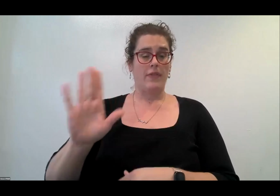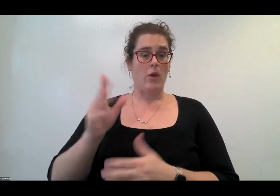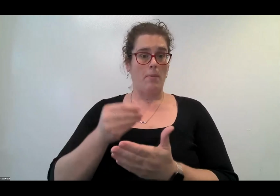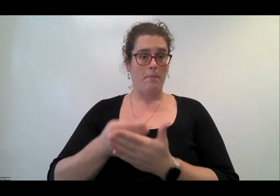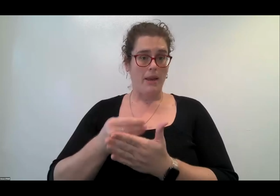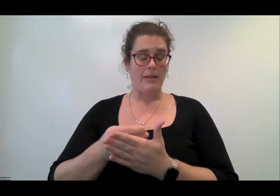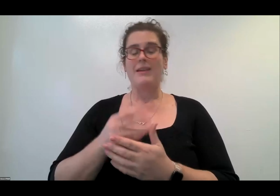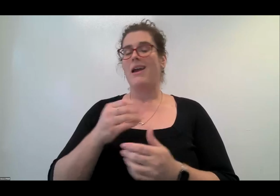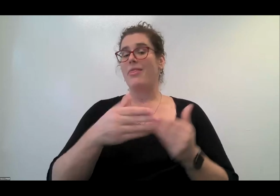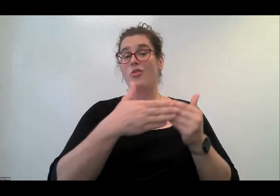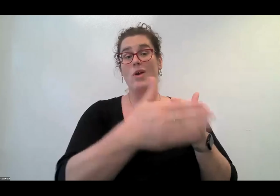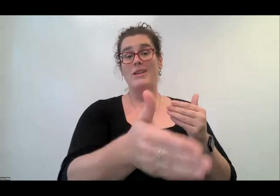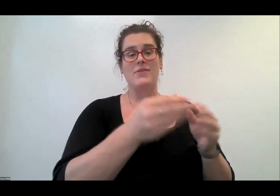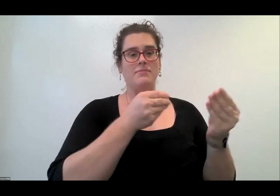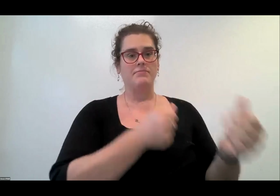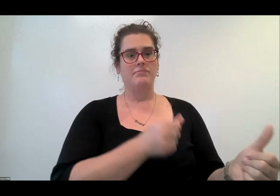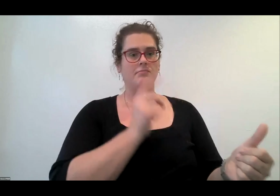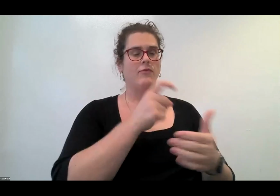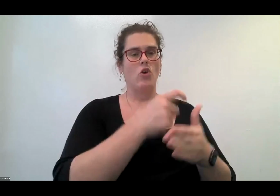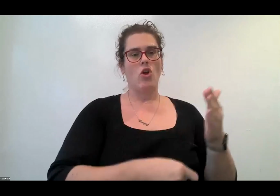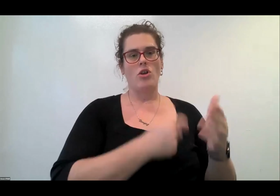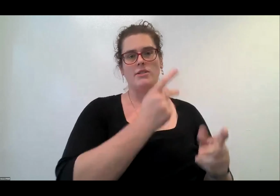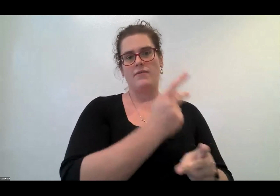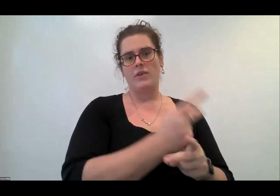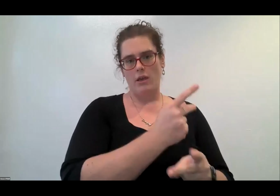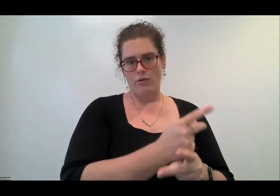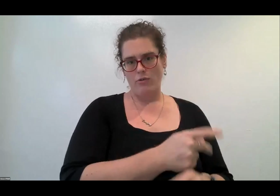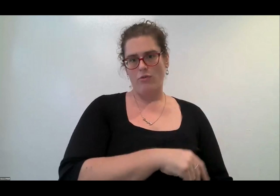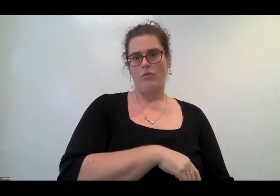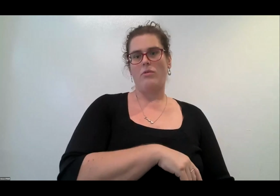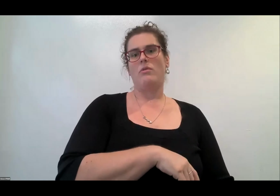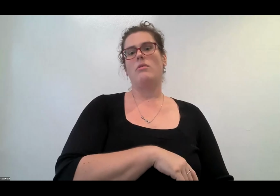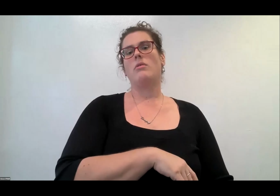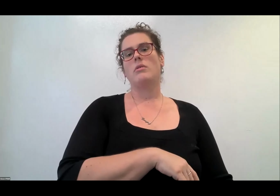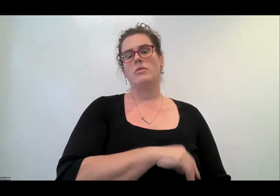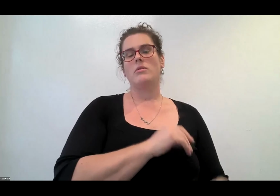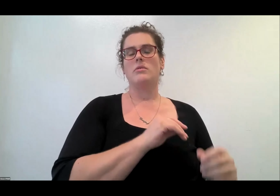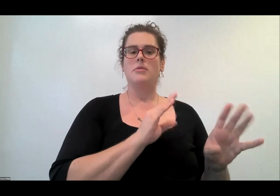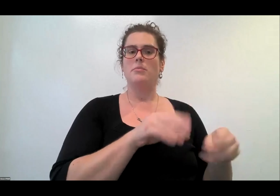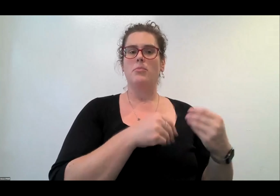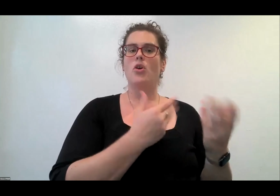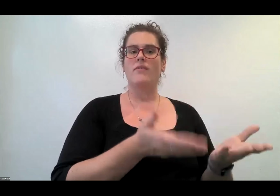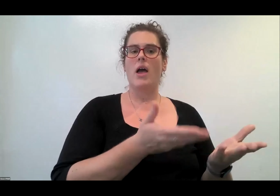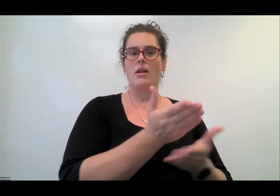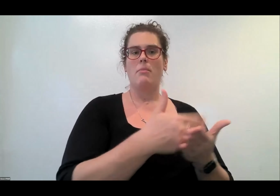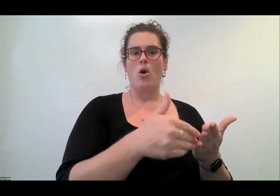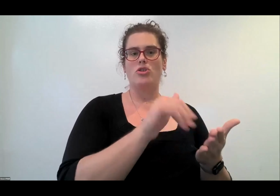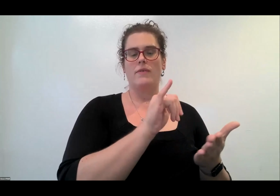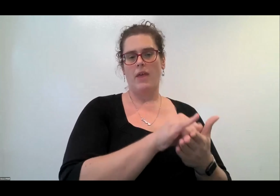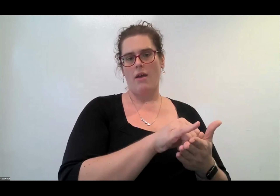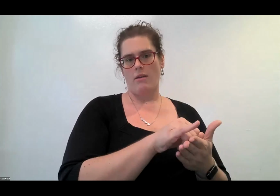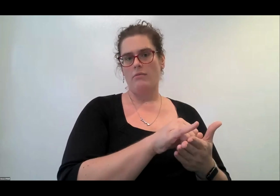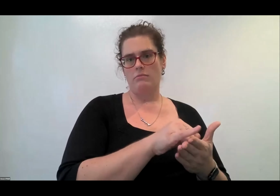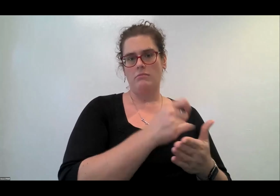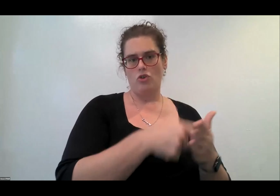is going to support to provide a portion of the cost of their residential